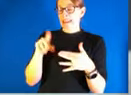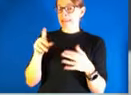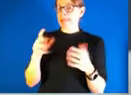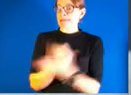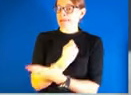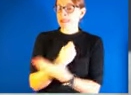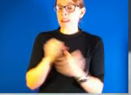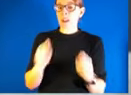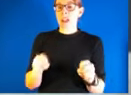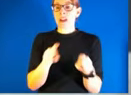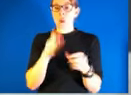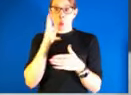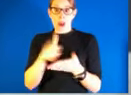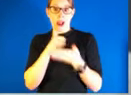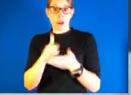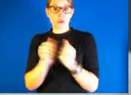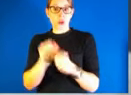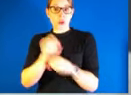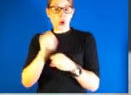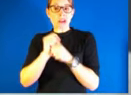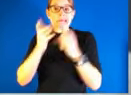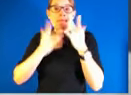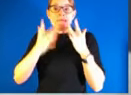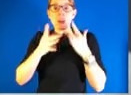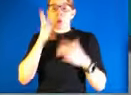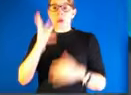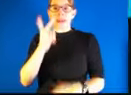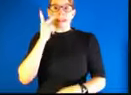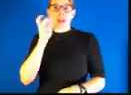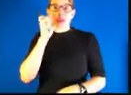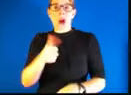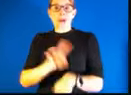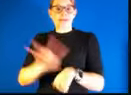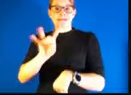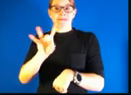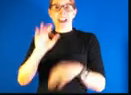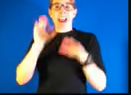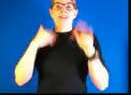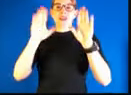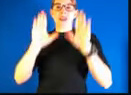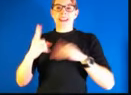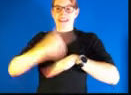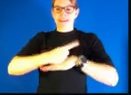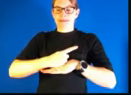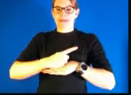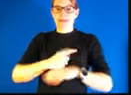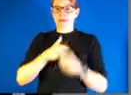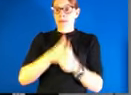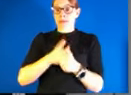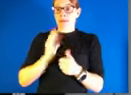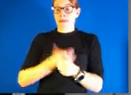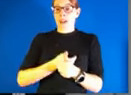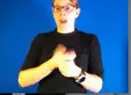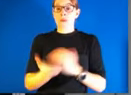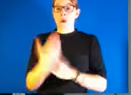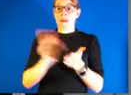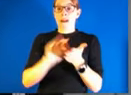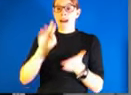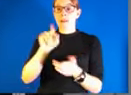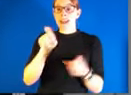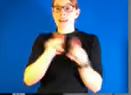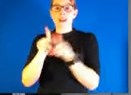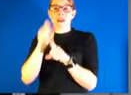worker shortage? Join us tomorrow. We'll see you straight at 8. Have a great day. Subscribe to our Morning Medical Update and Open Mics with